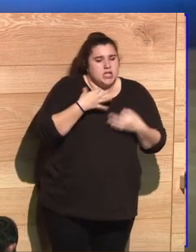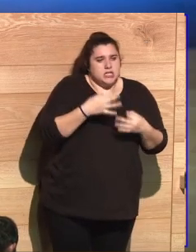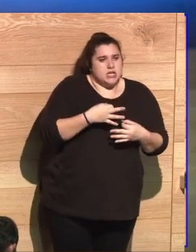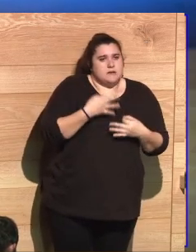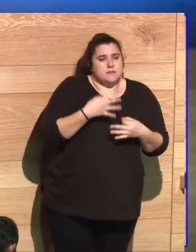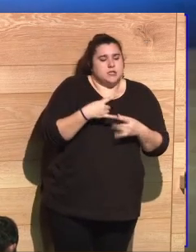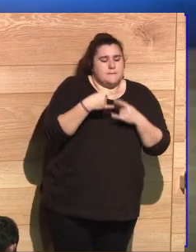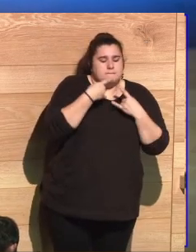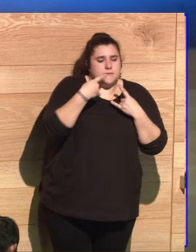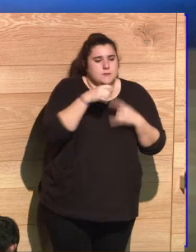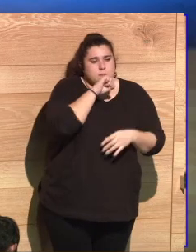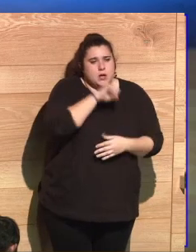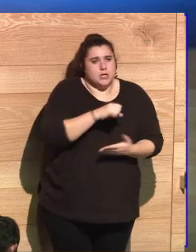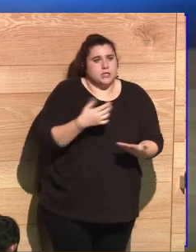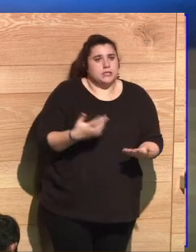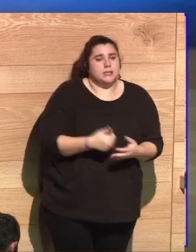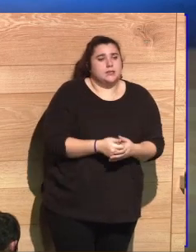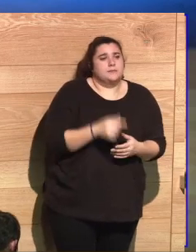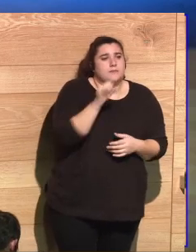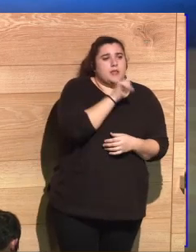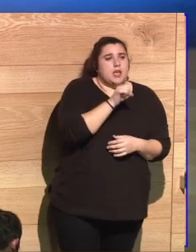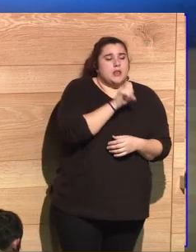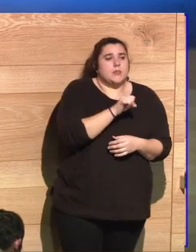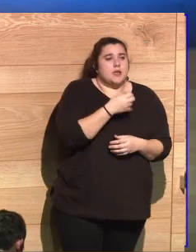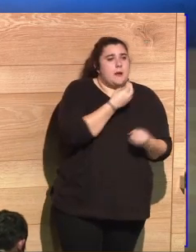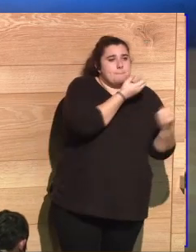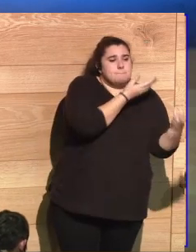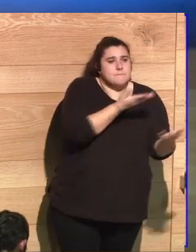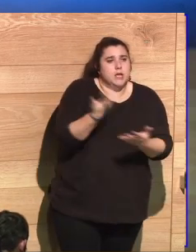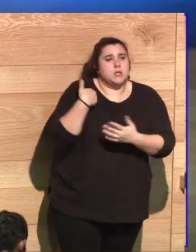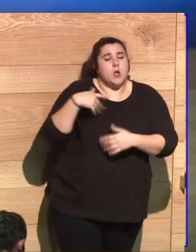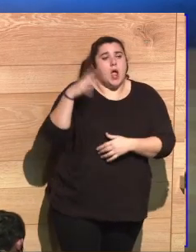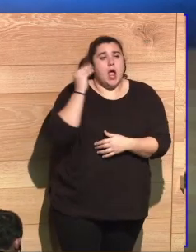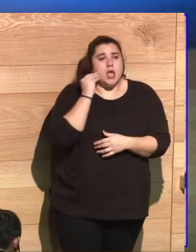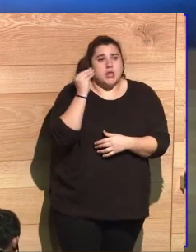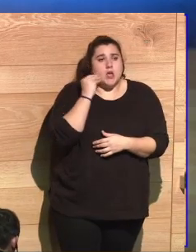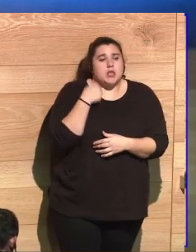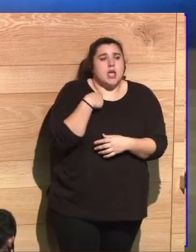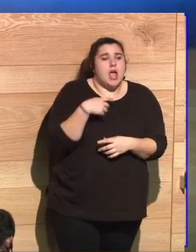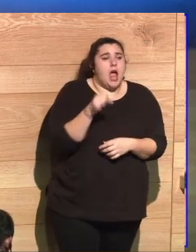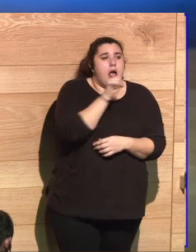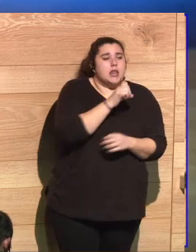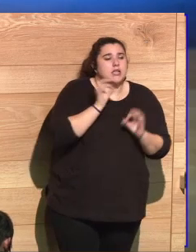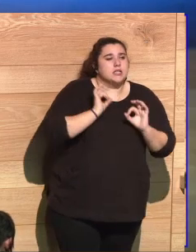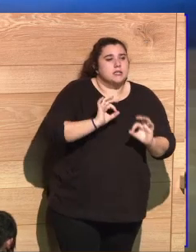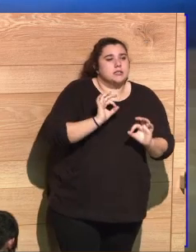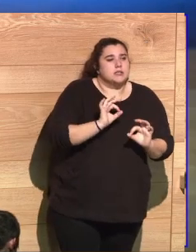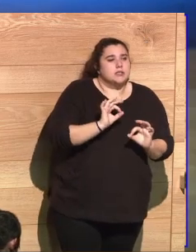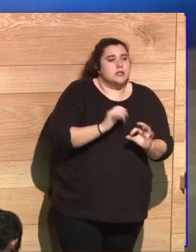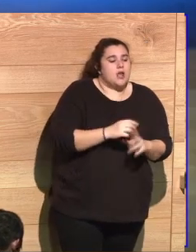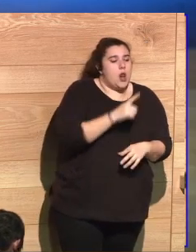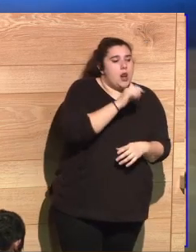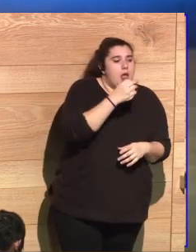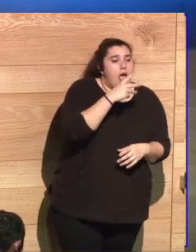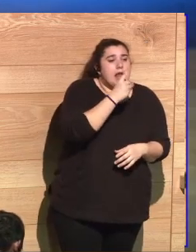song of his, Idiot Wind, is a song that Lou Reed once said he wished he